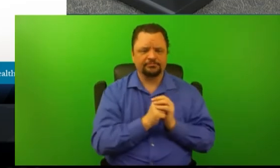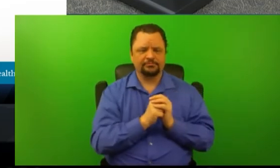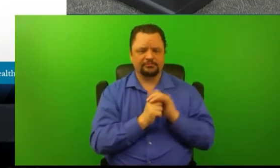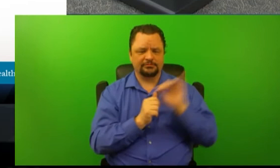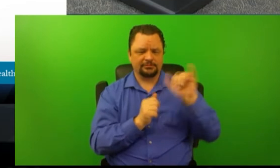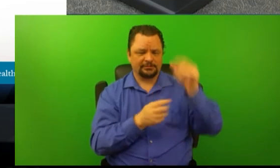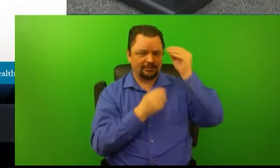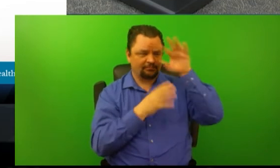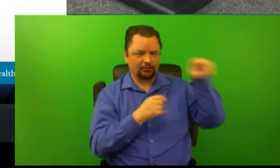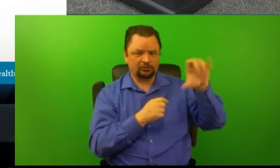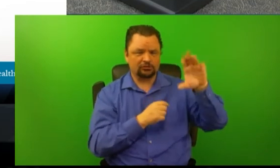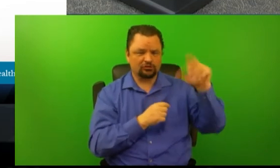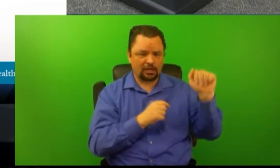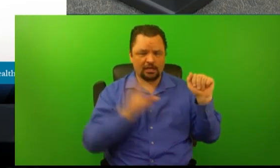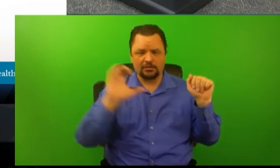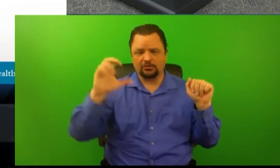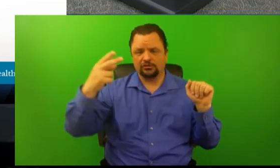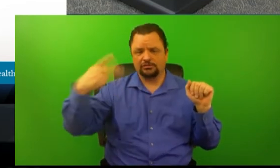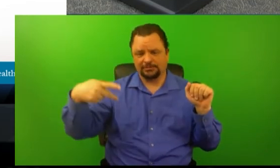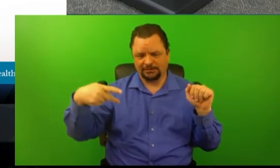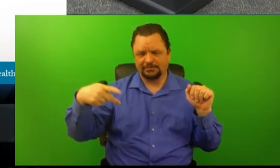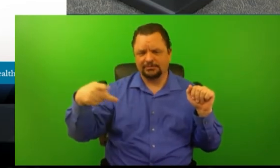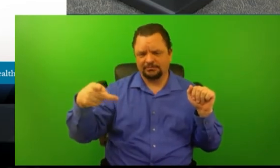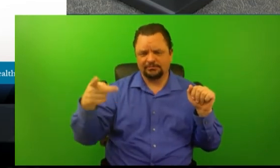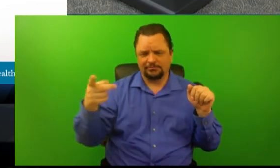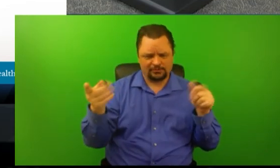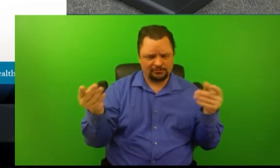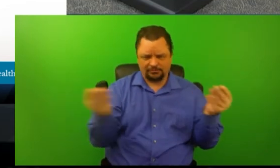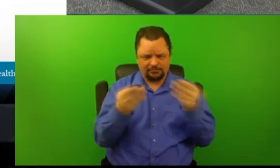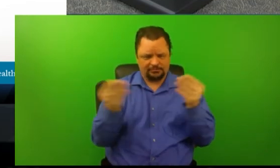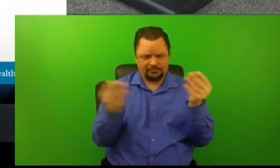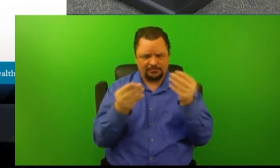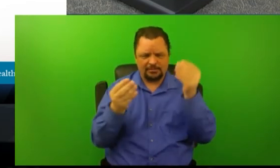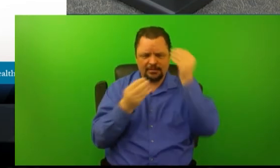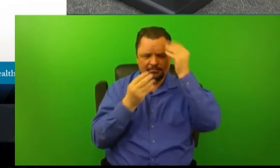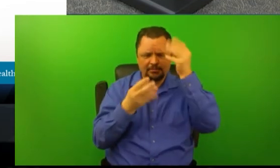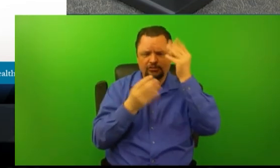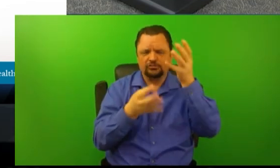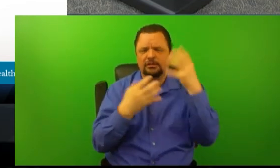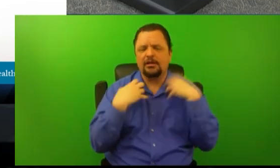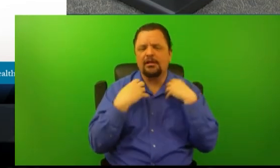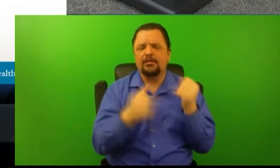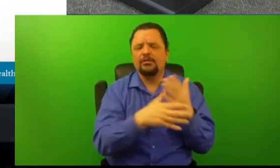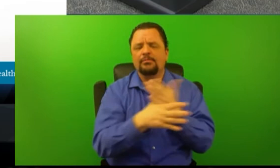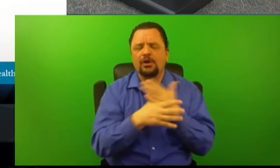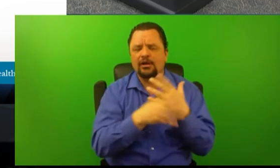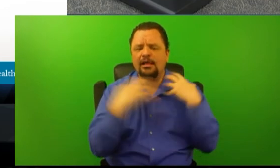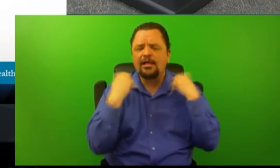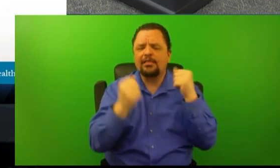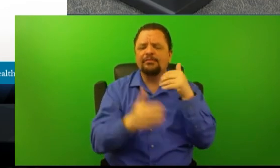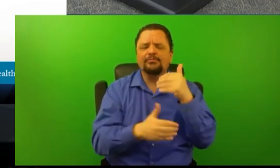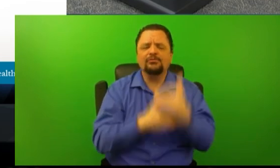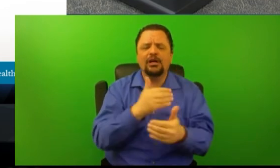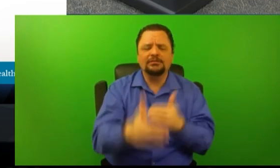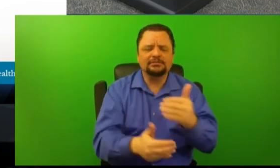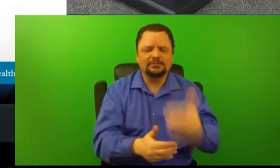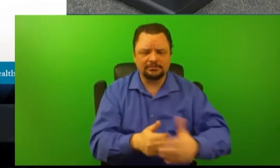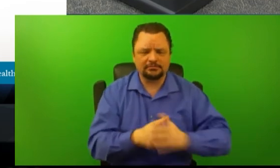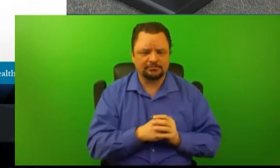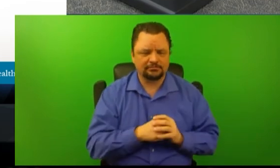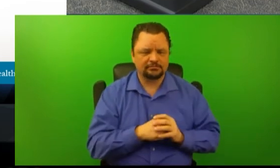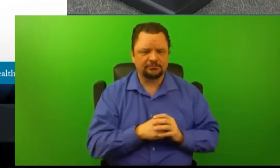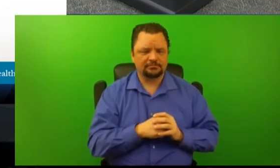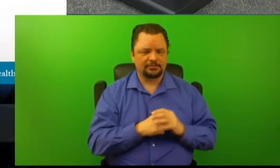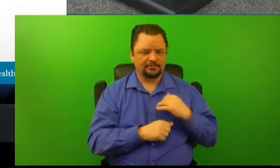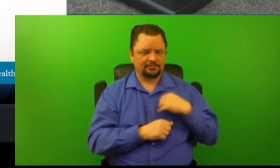and through their community health needs assessment processes. They are on a 3-year cycle for planning for their processes. We're